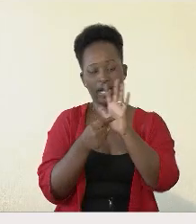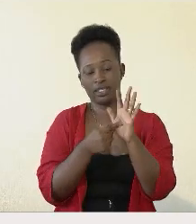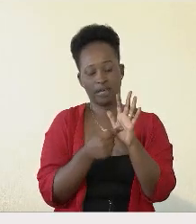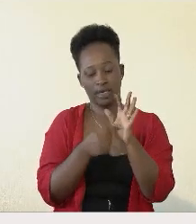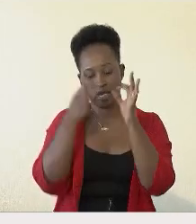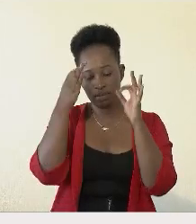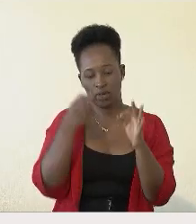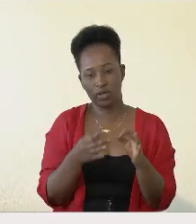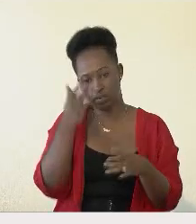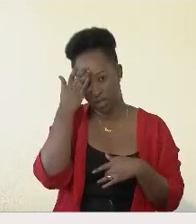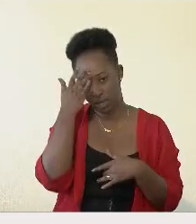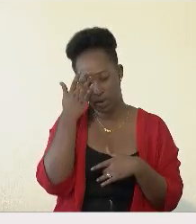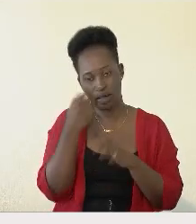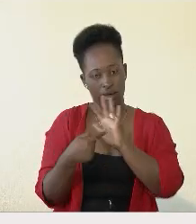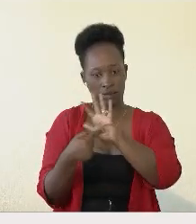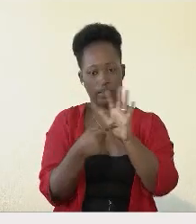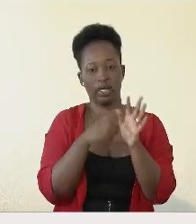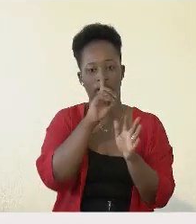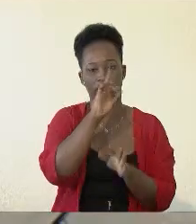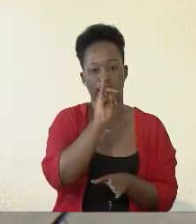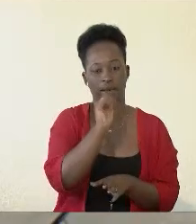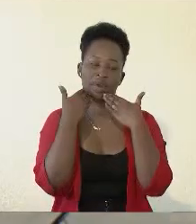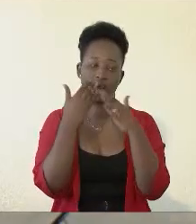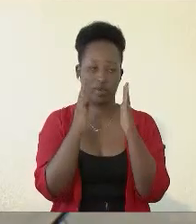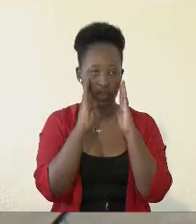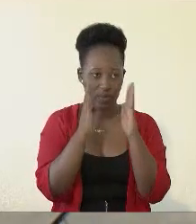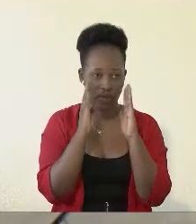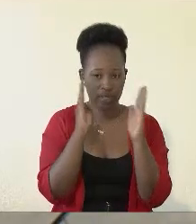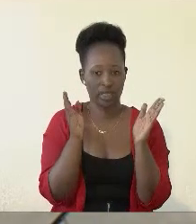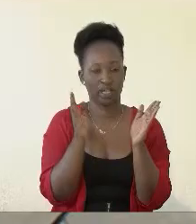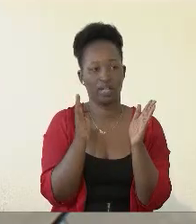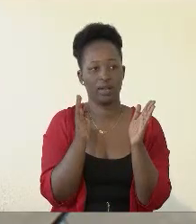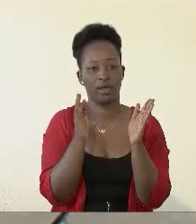students, thank you very much for watching and being